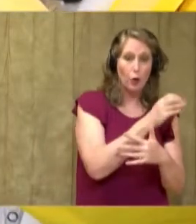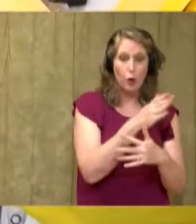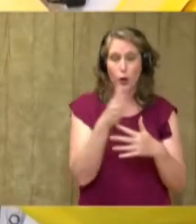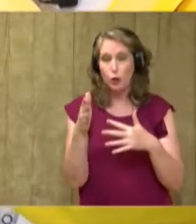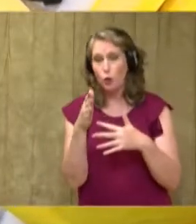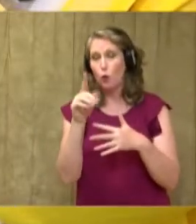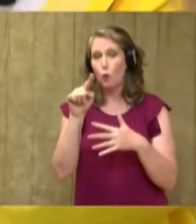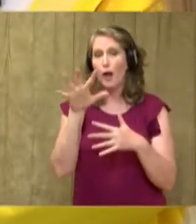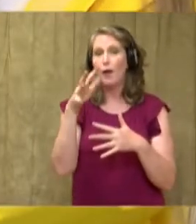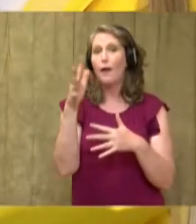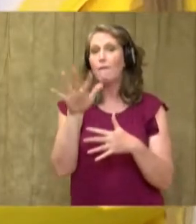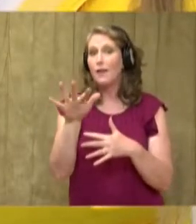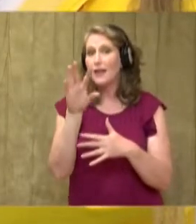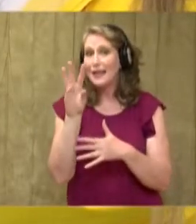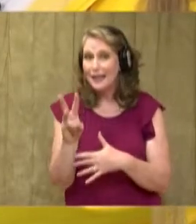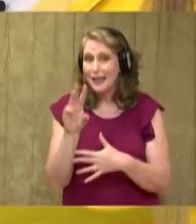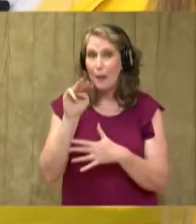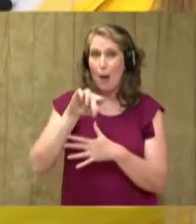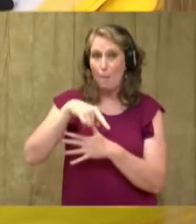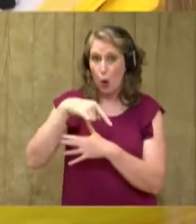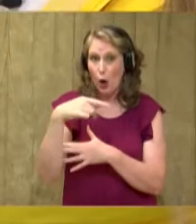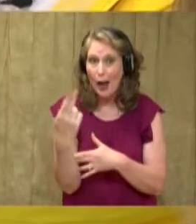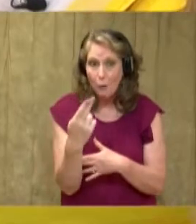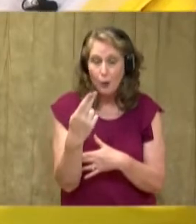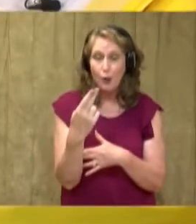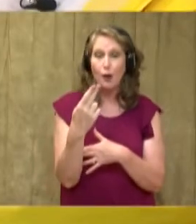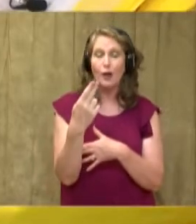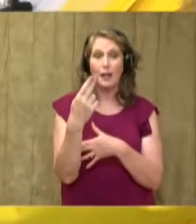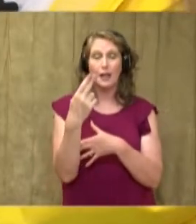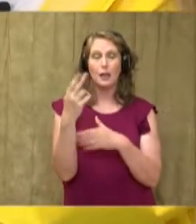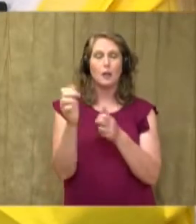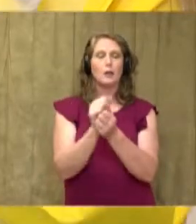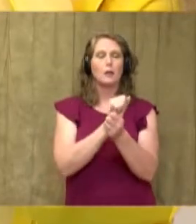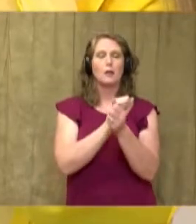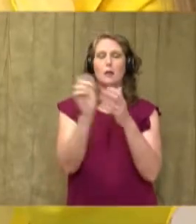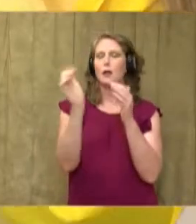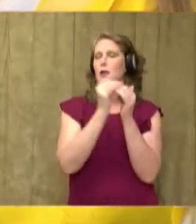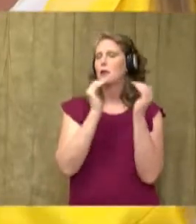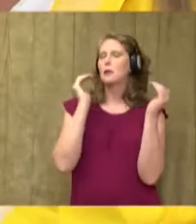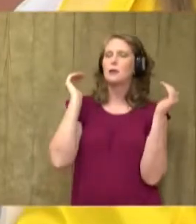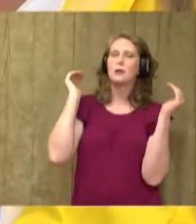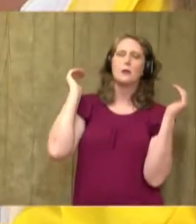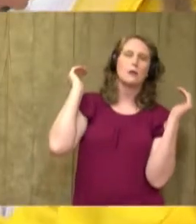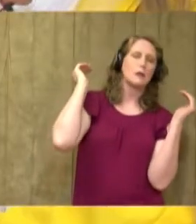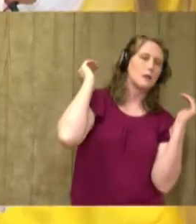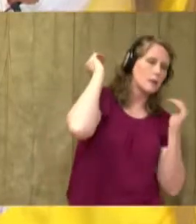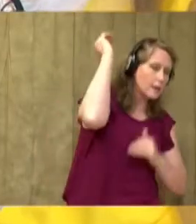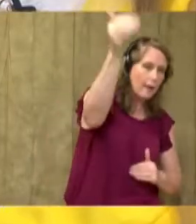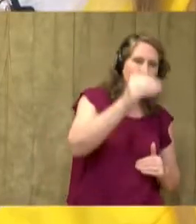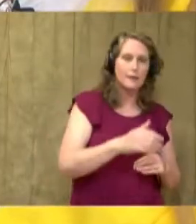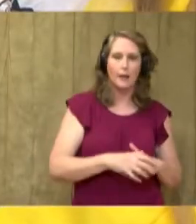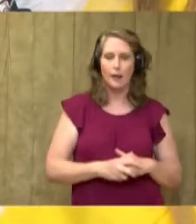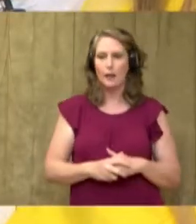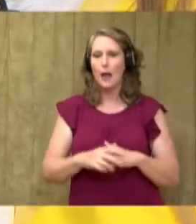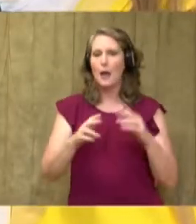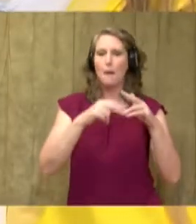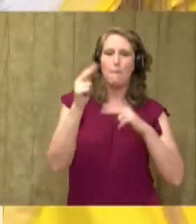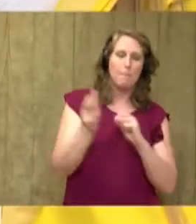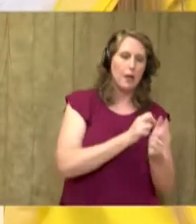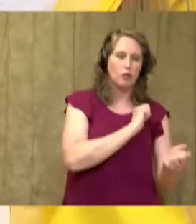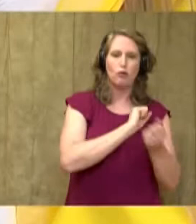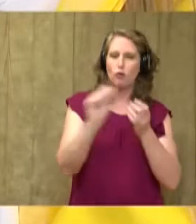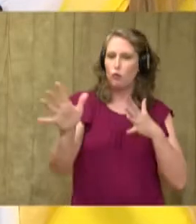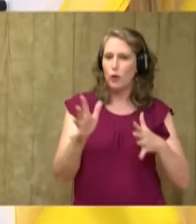and 156 miles per hour. The destruction is devastating. Buildings